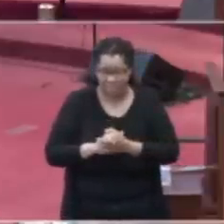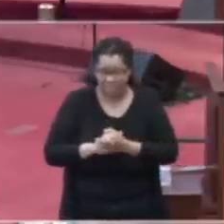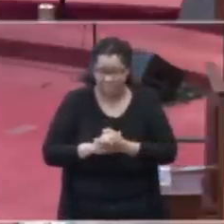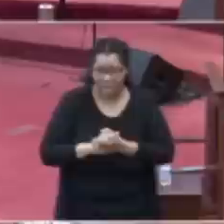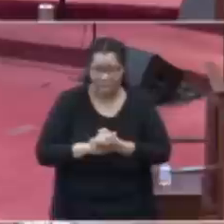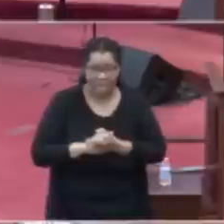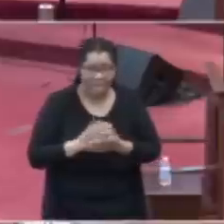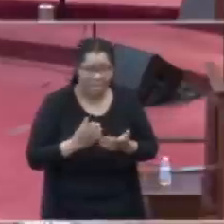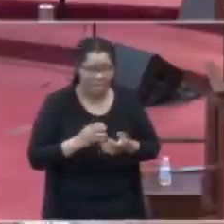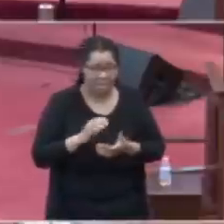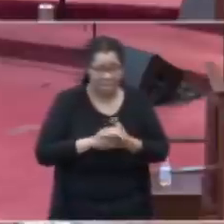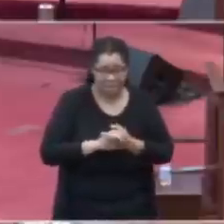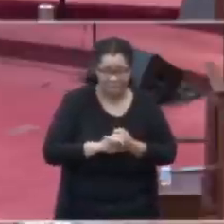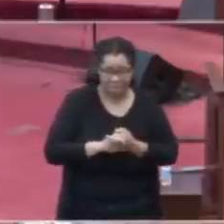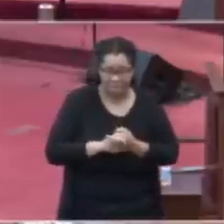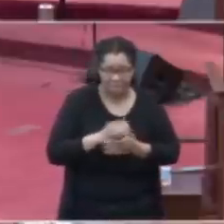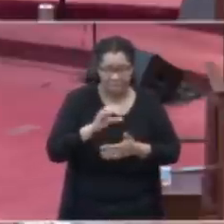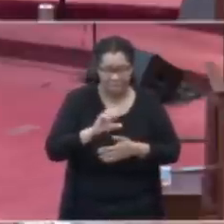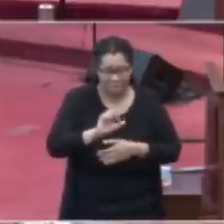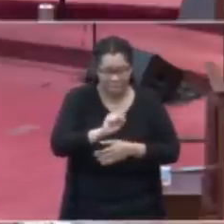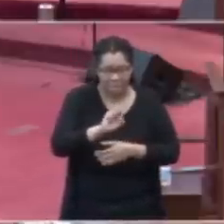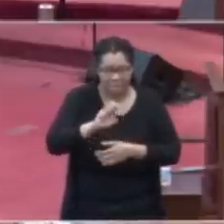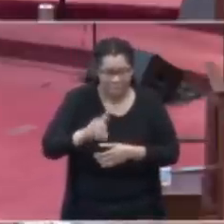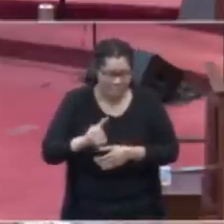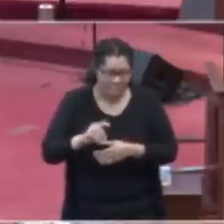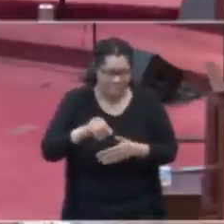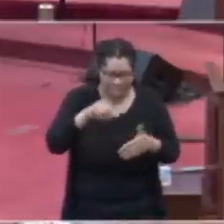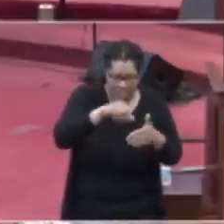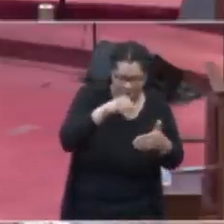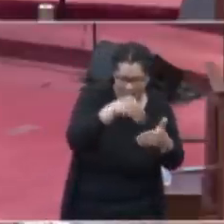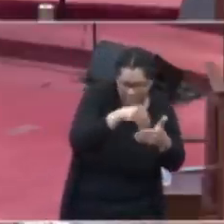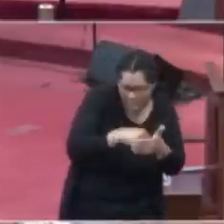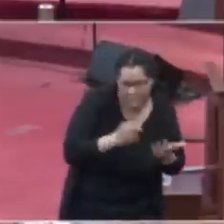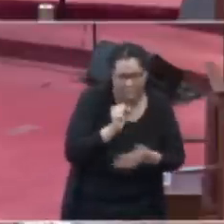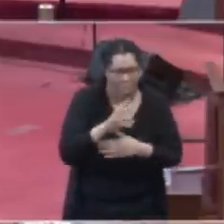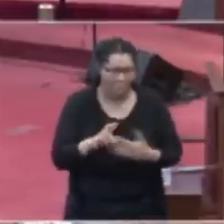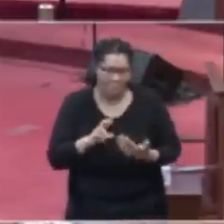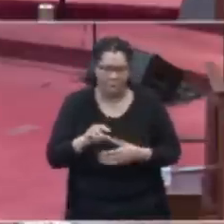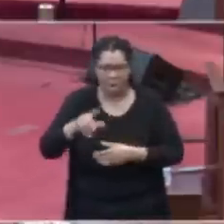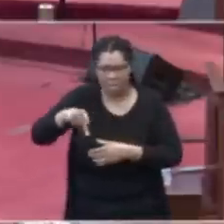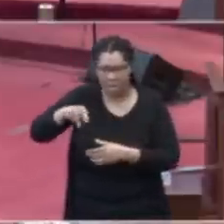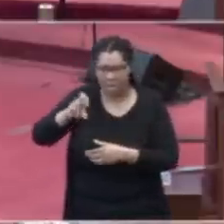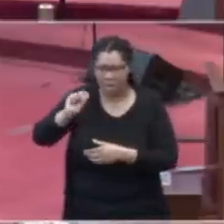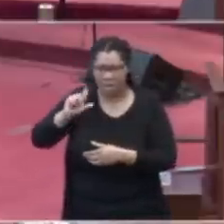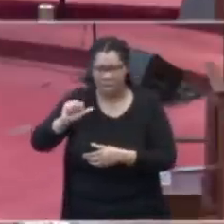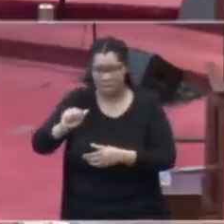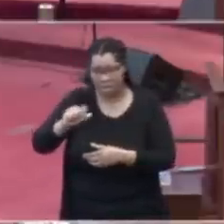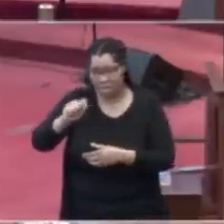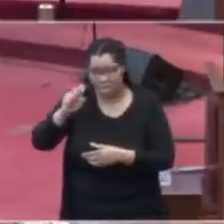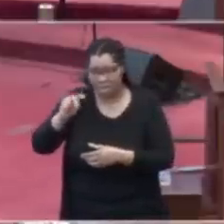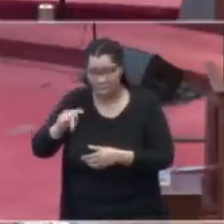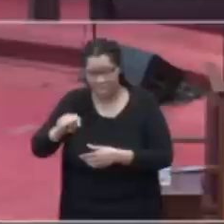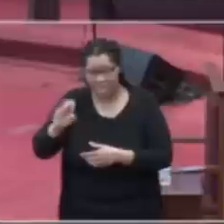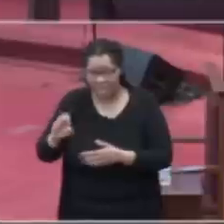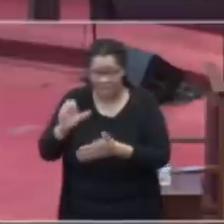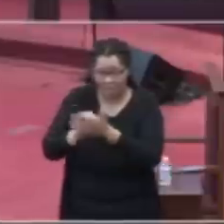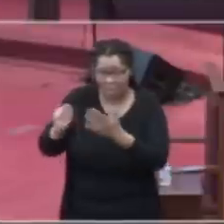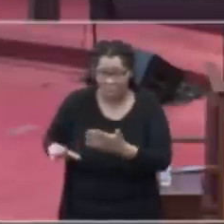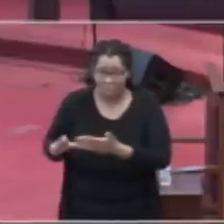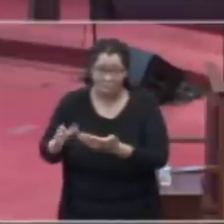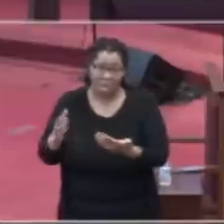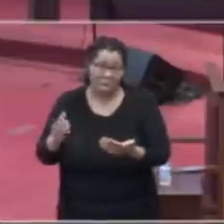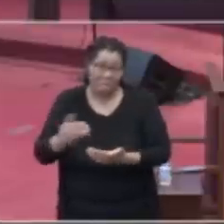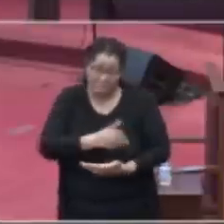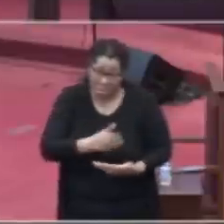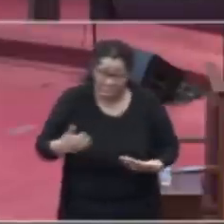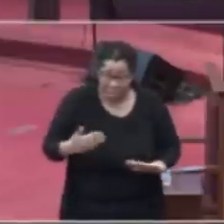implant or get the whole prostate removed? What do I do when they tell me that they could only take one breast, but it might be better for